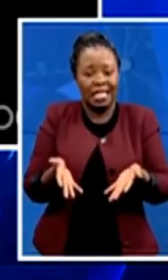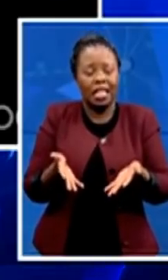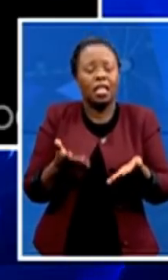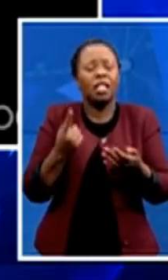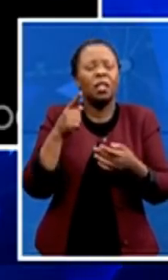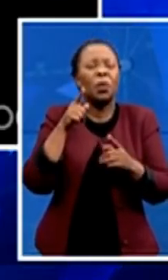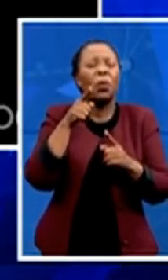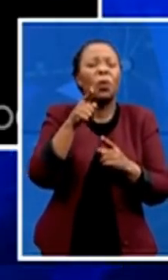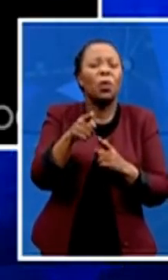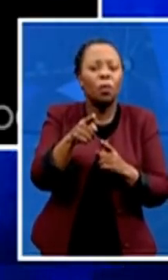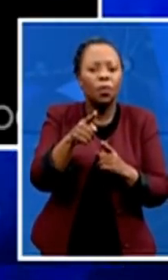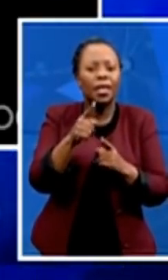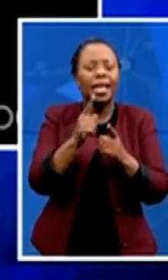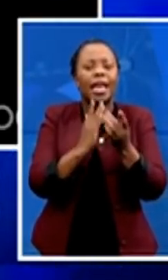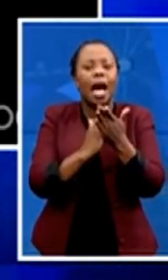of us.